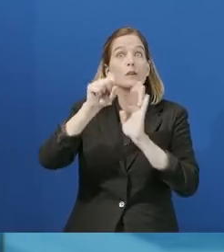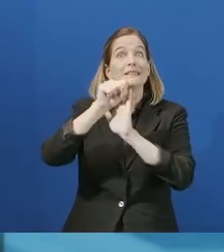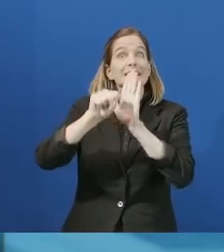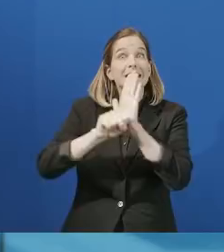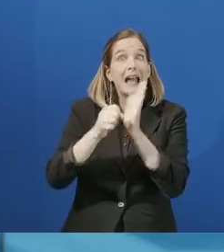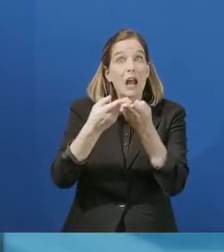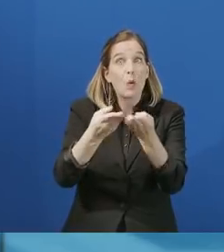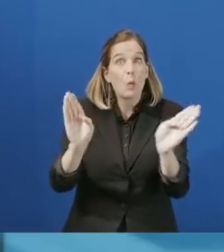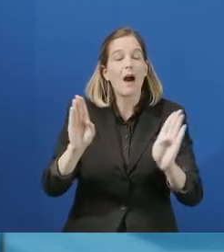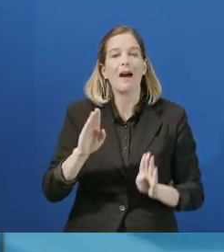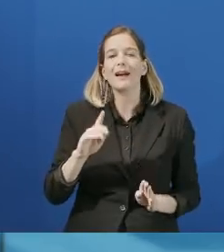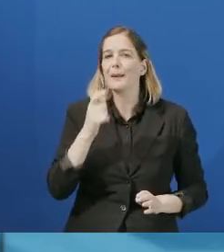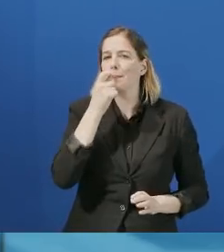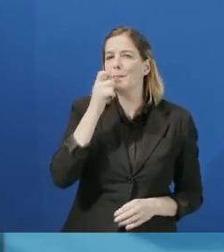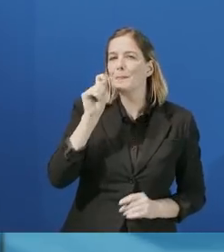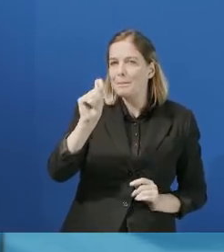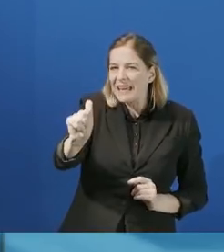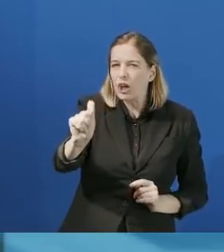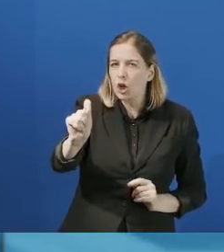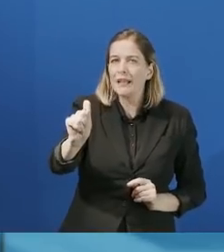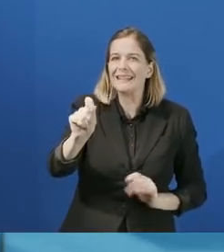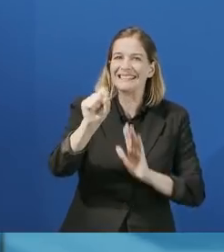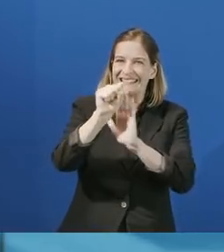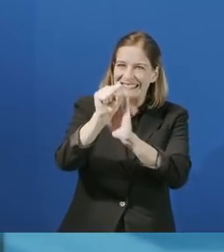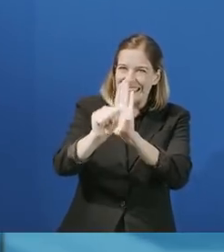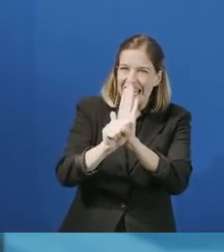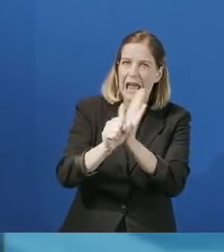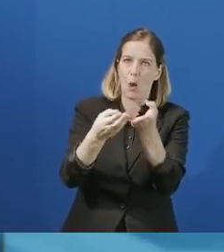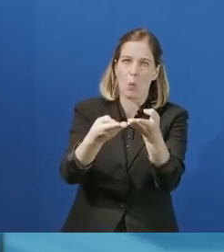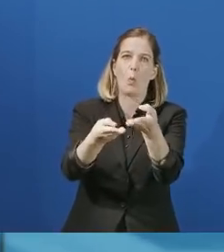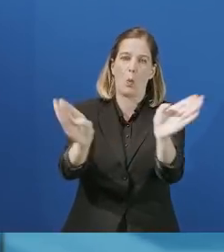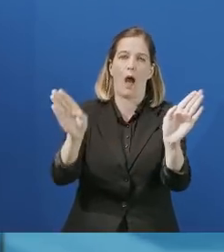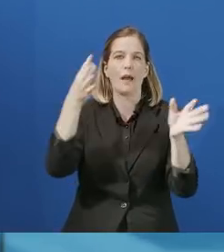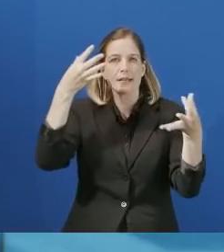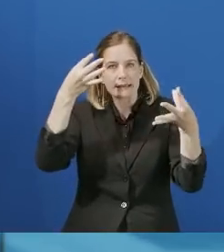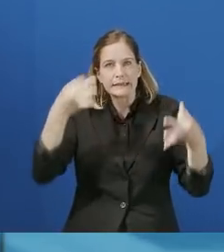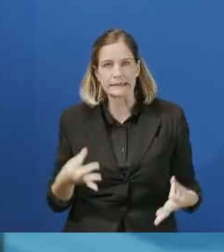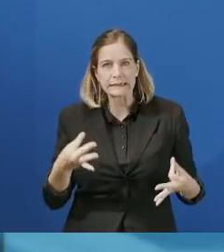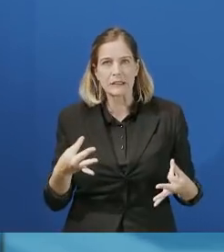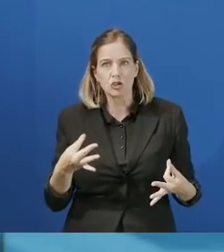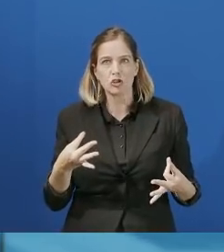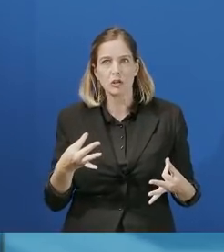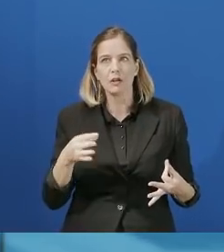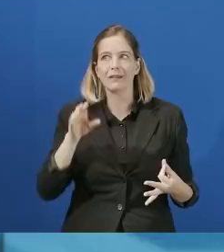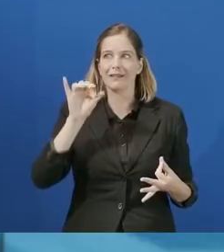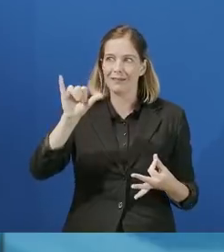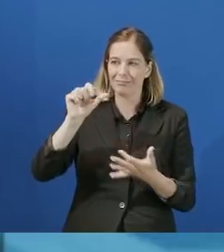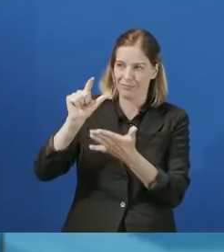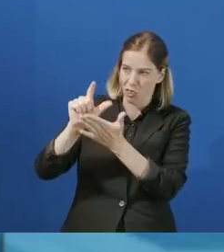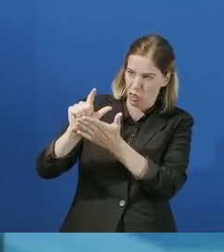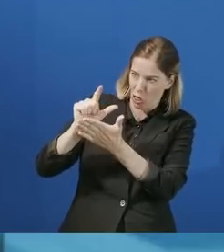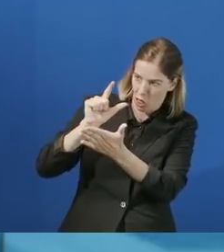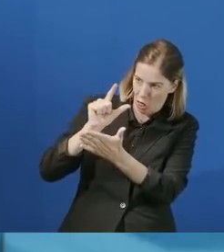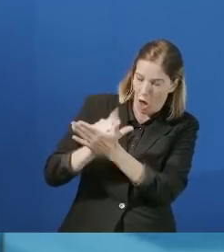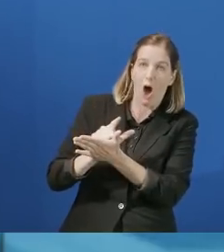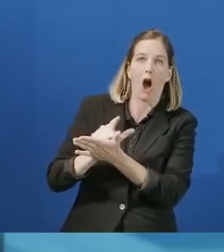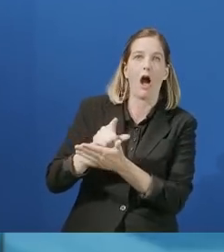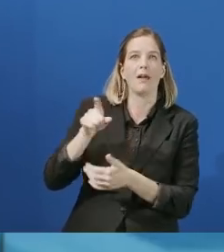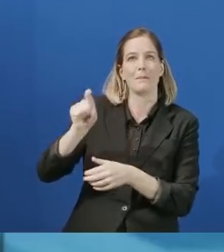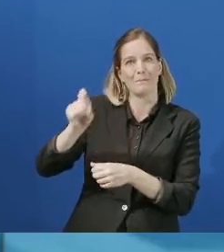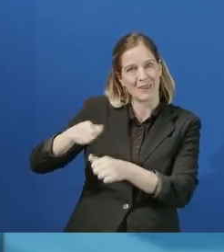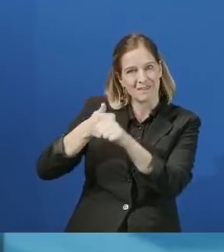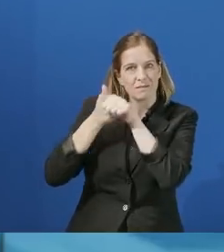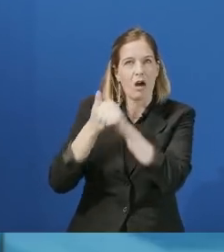by law. It is the same when the governor gives guidance county by county. To date, our guidance has